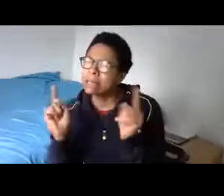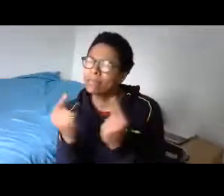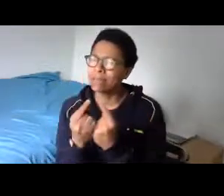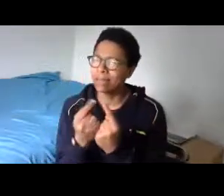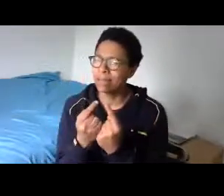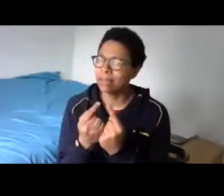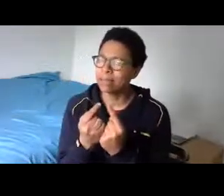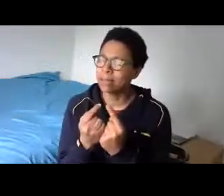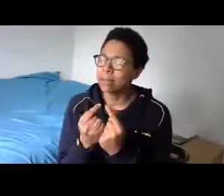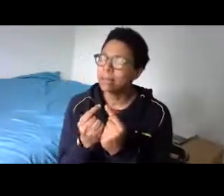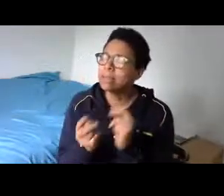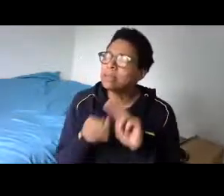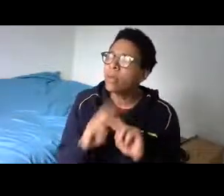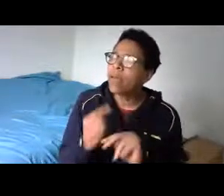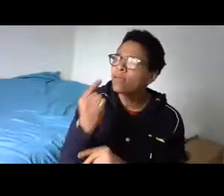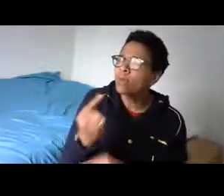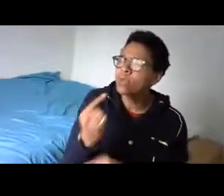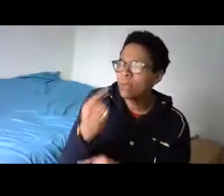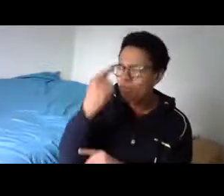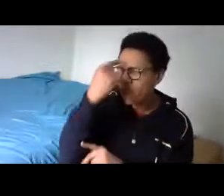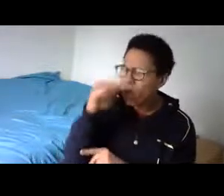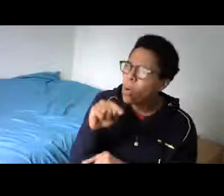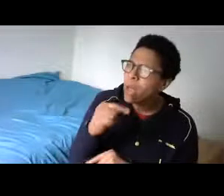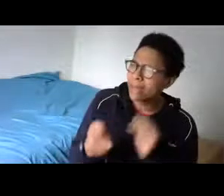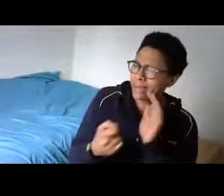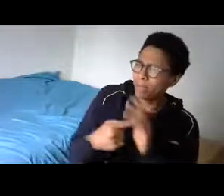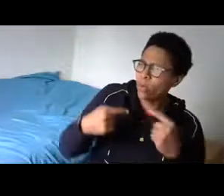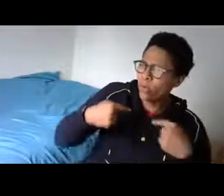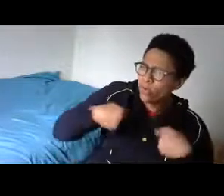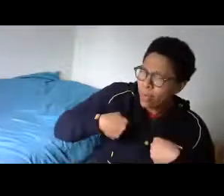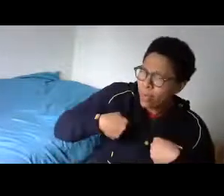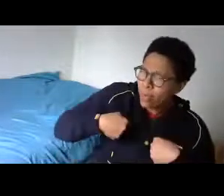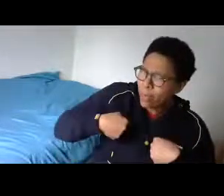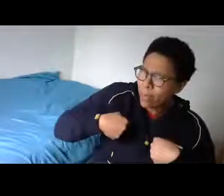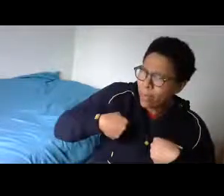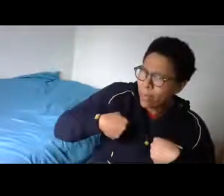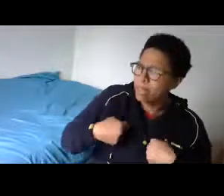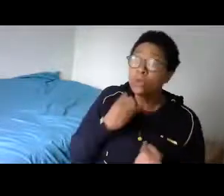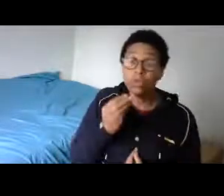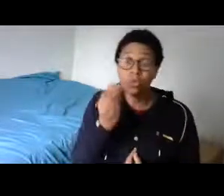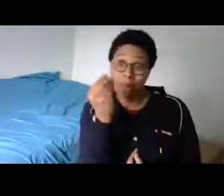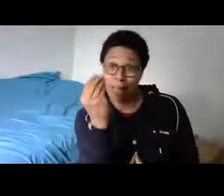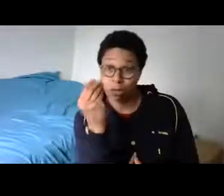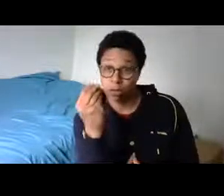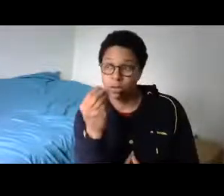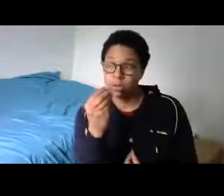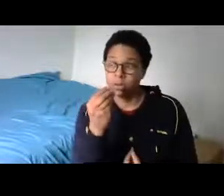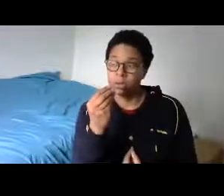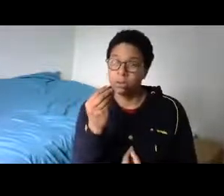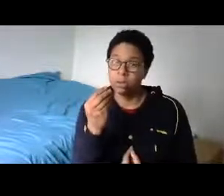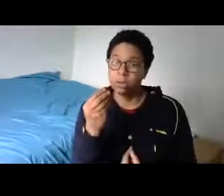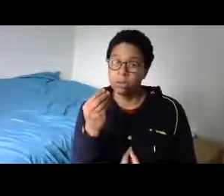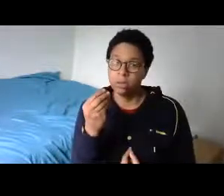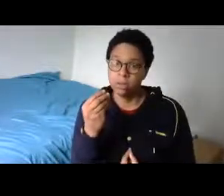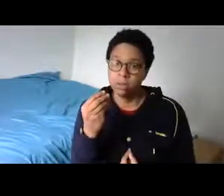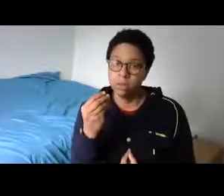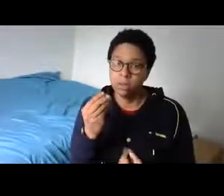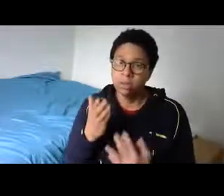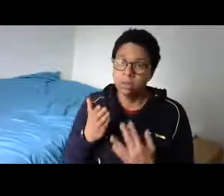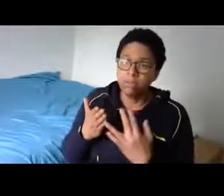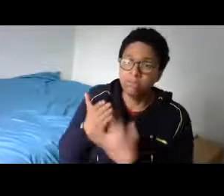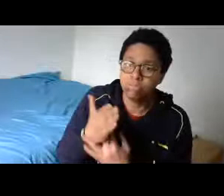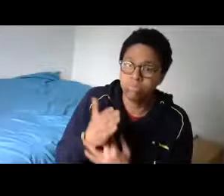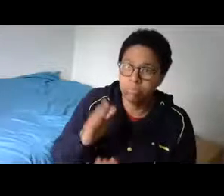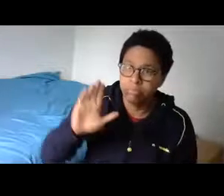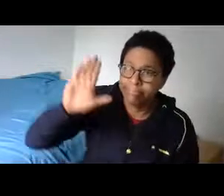really important for you to be able to do that, then it's worth kind of checking with the guidance or checking.